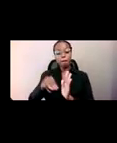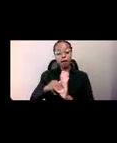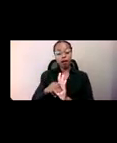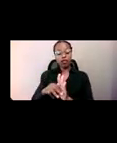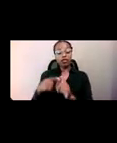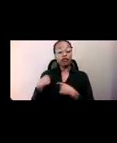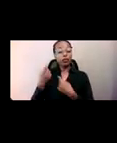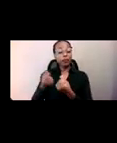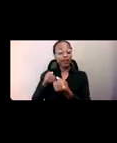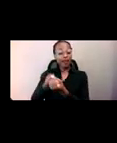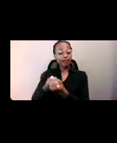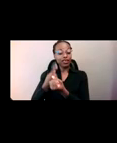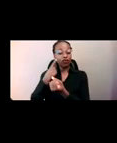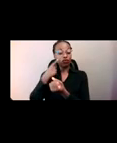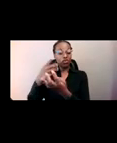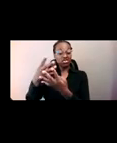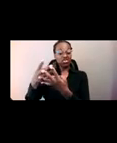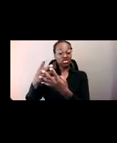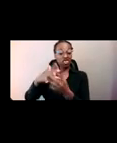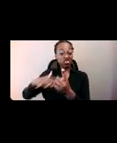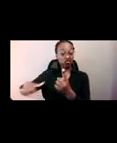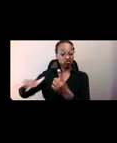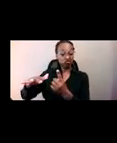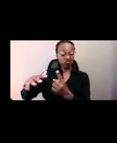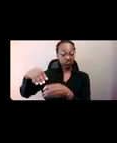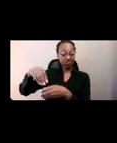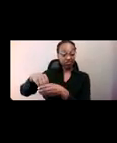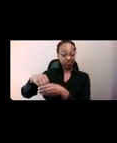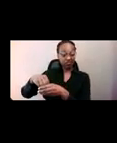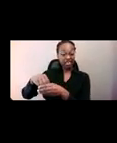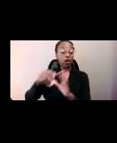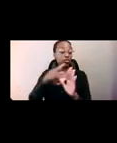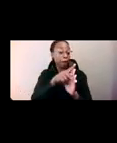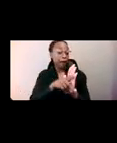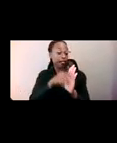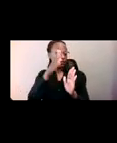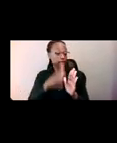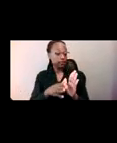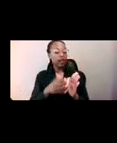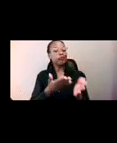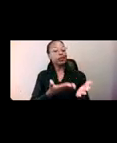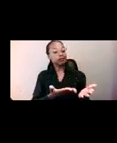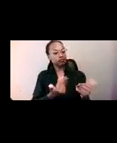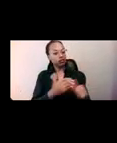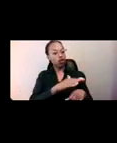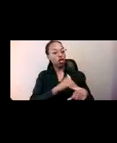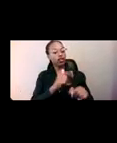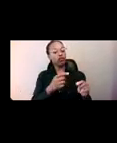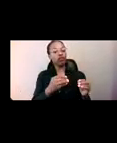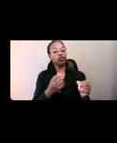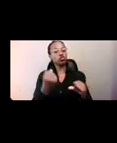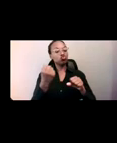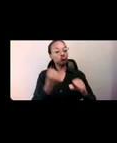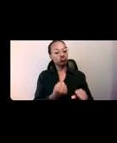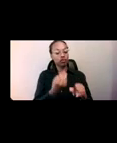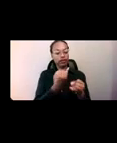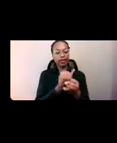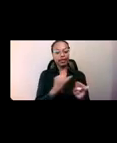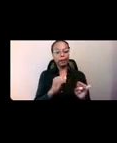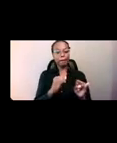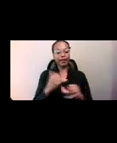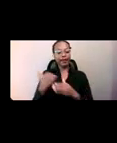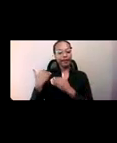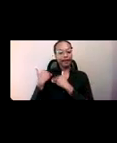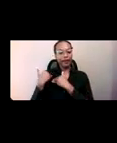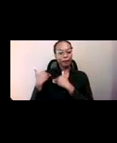past several years, on the policy side, we've been actively calling for strong independent accountability and oversight of the